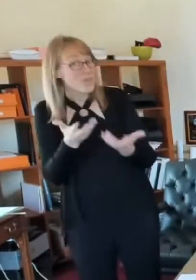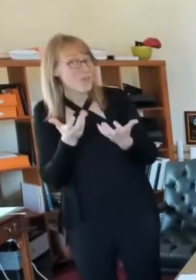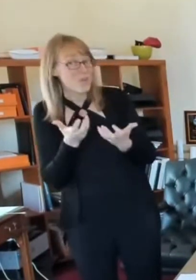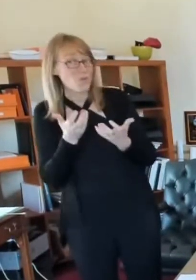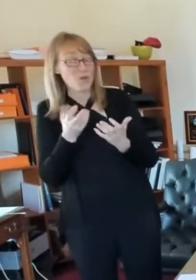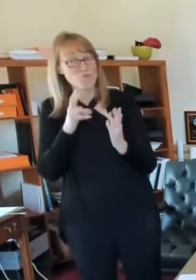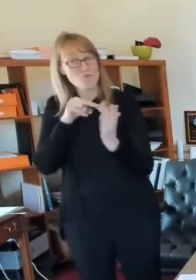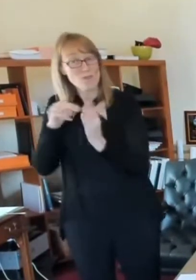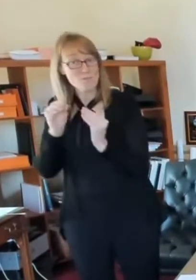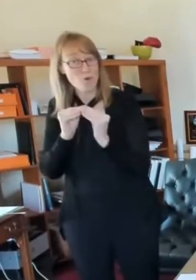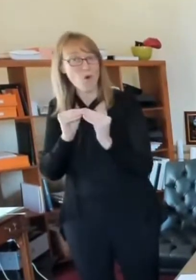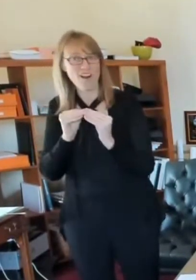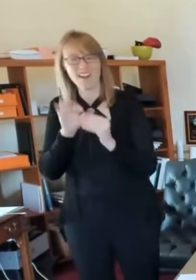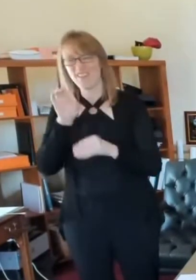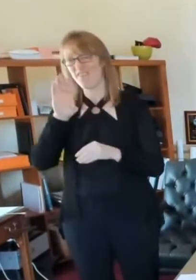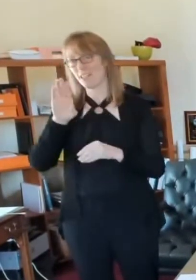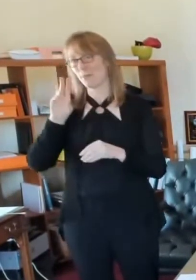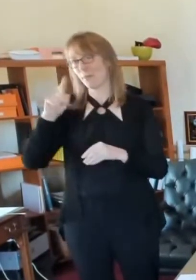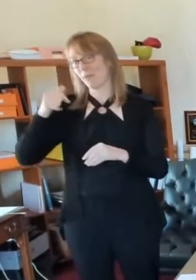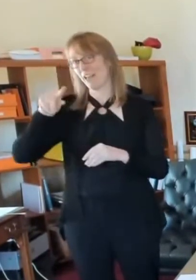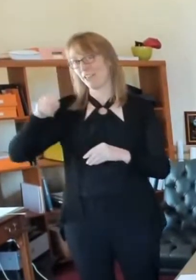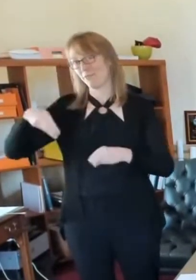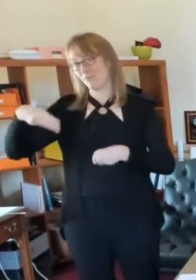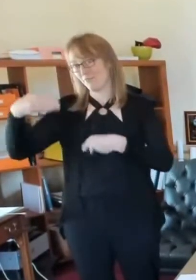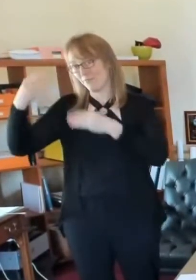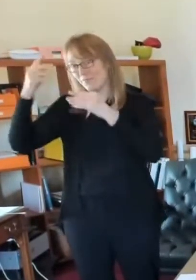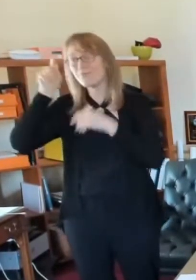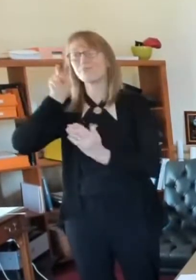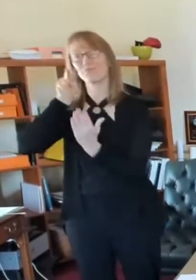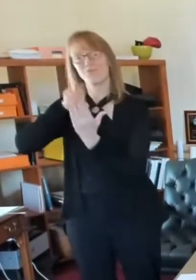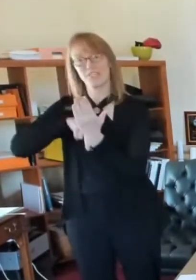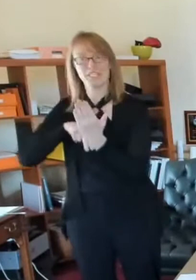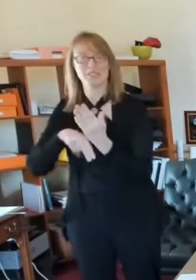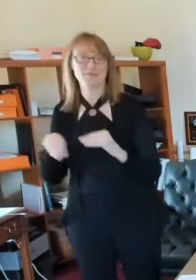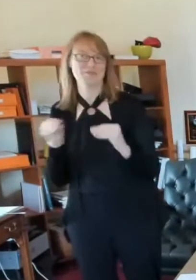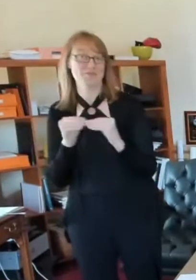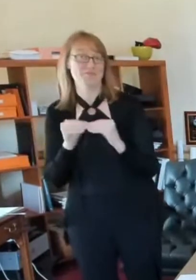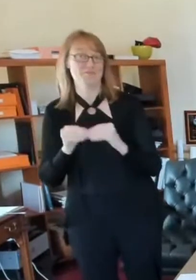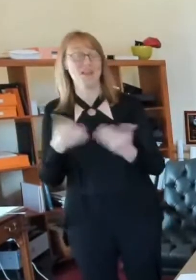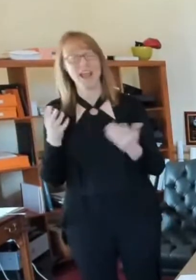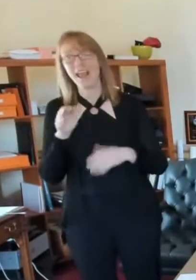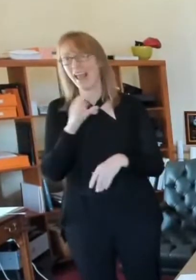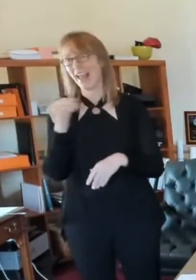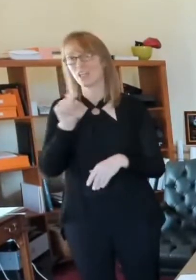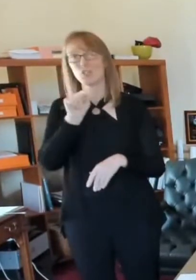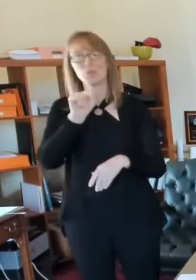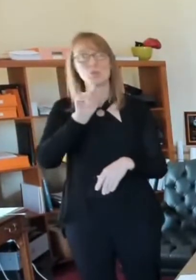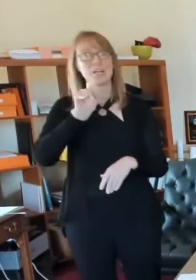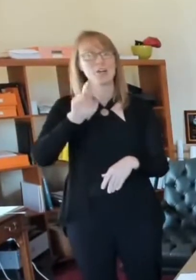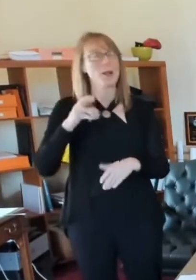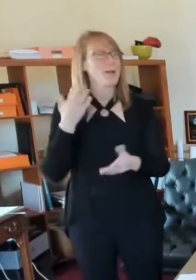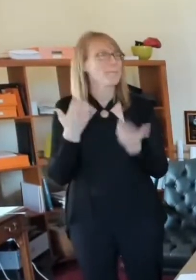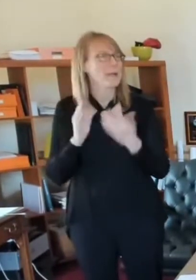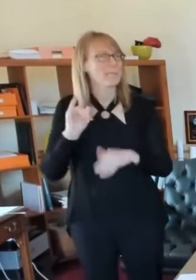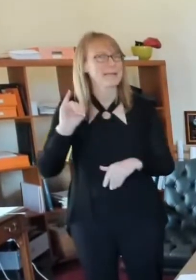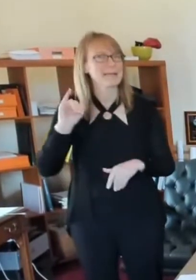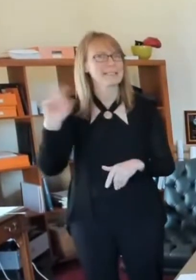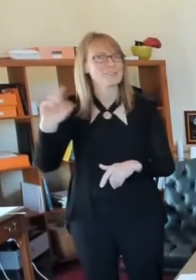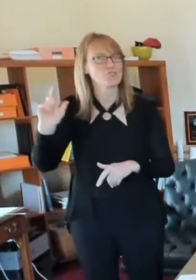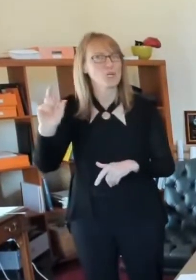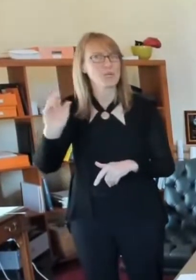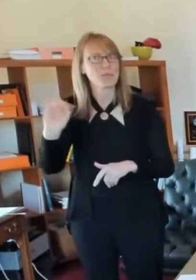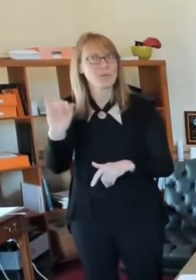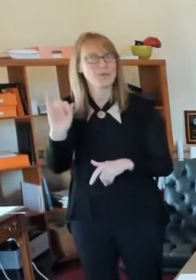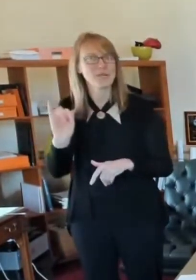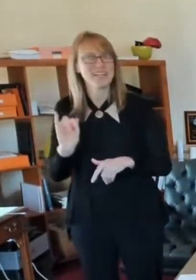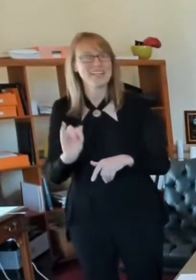a couple of posts on our Facebook page and Twitter, if you're on Twitter. And maybe even Instagram, I think. Probably. I